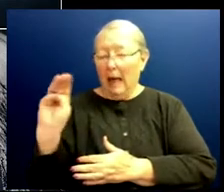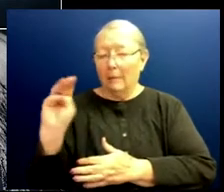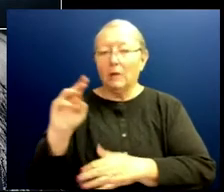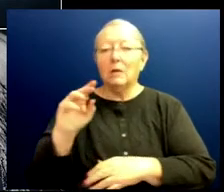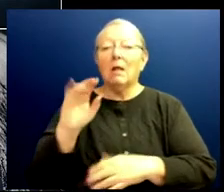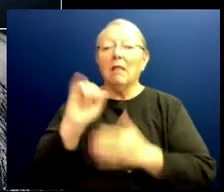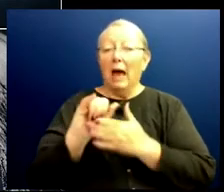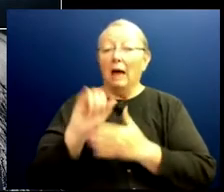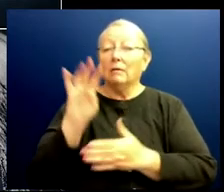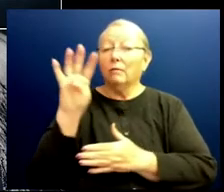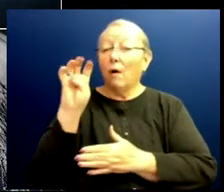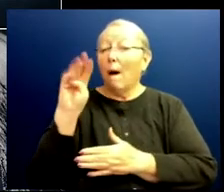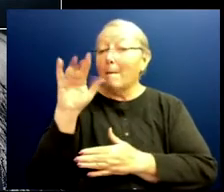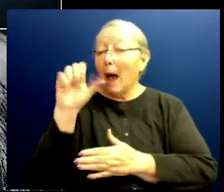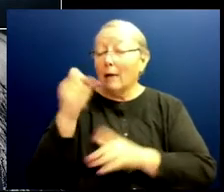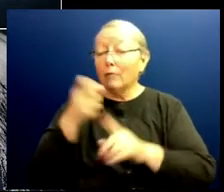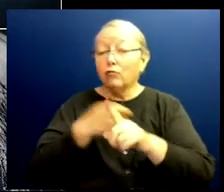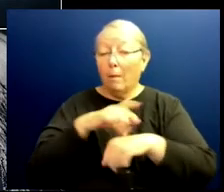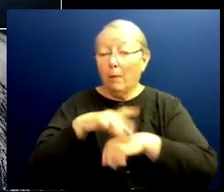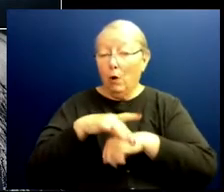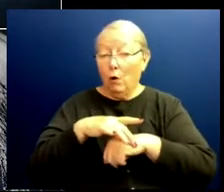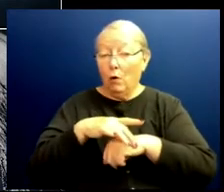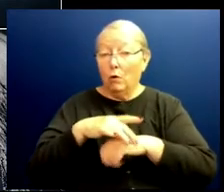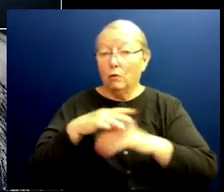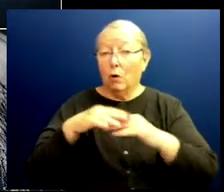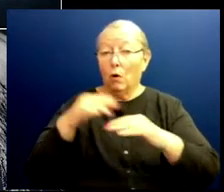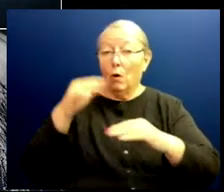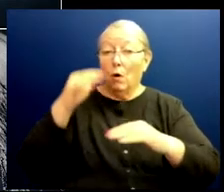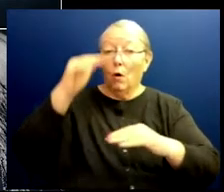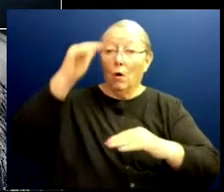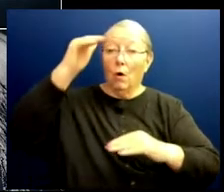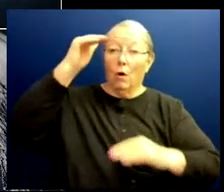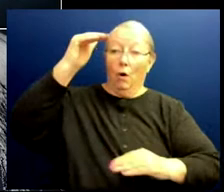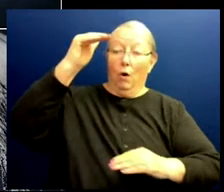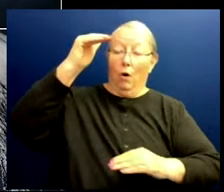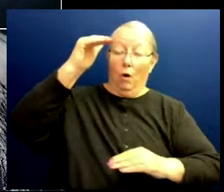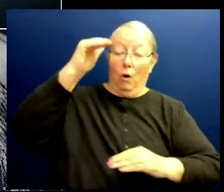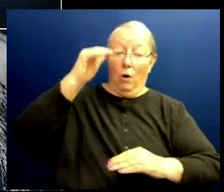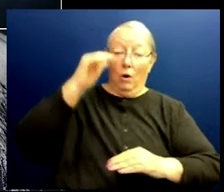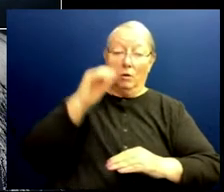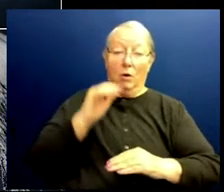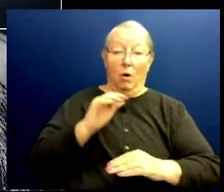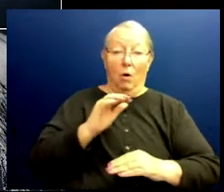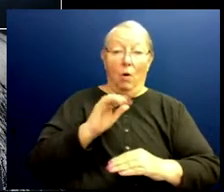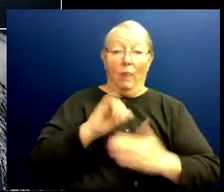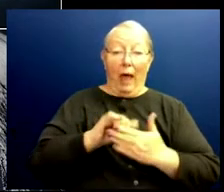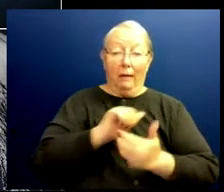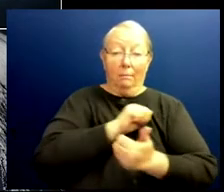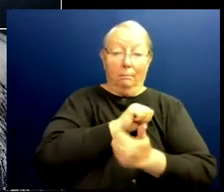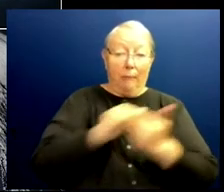That's good because at that height, it's already above